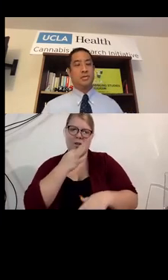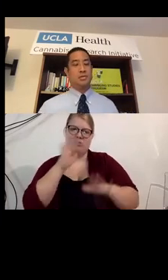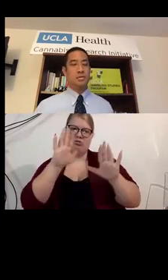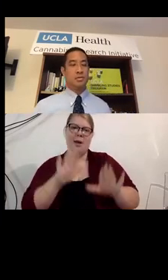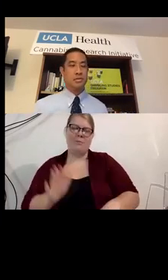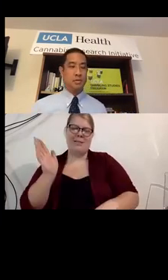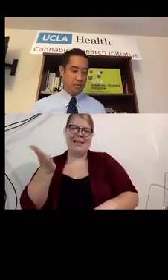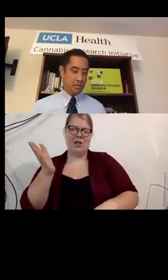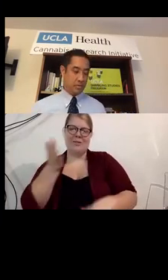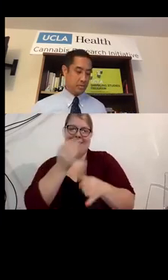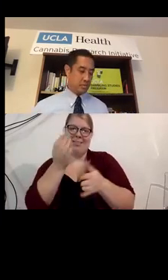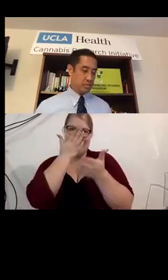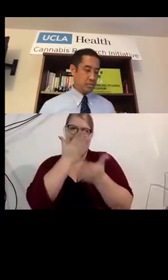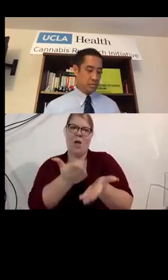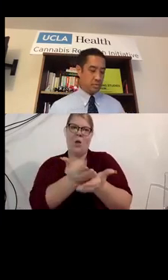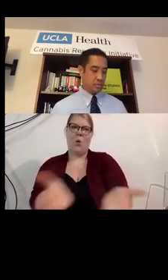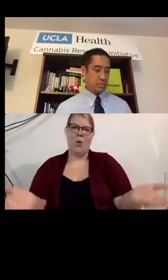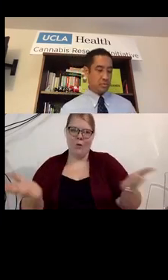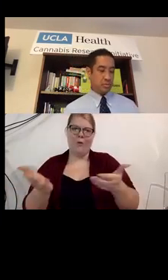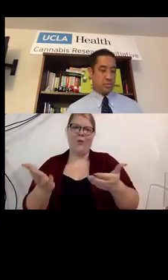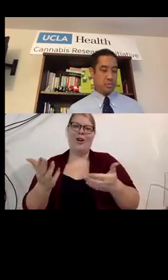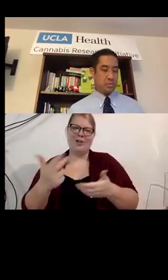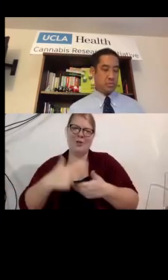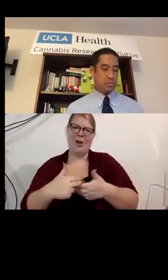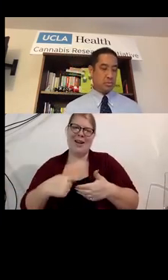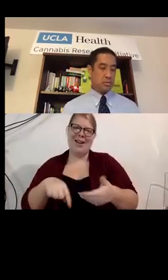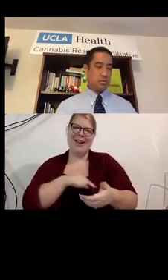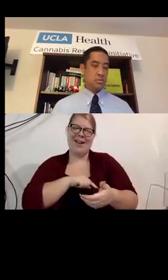certainly thank you all of you who joined us at this hour of the evening.